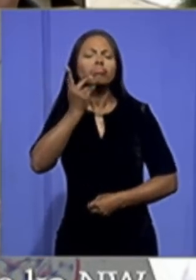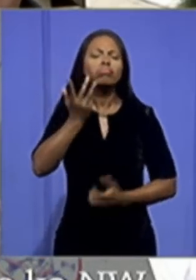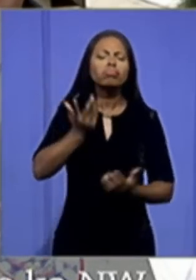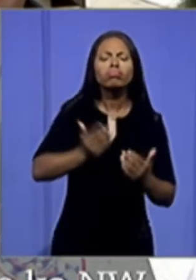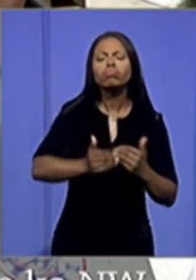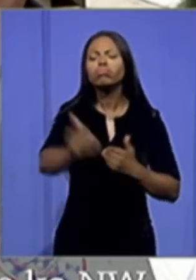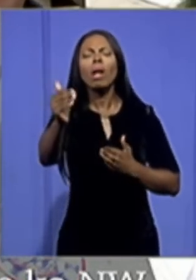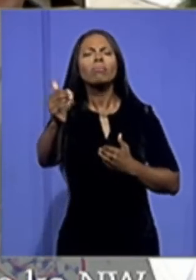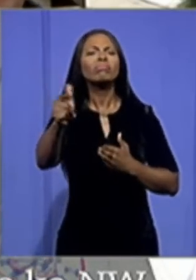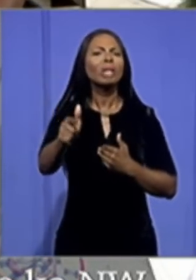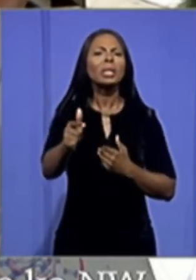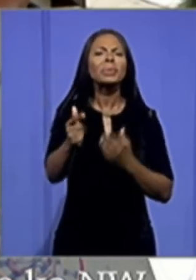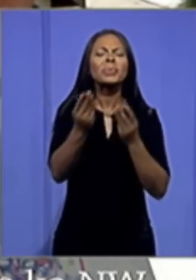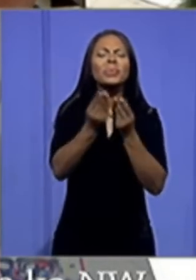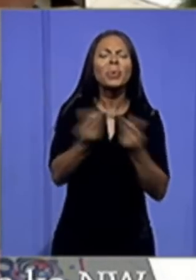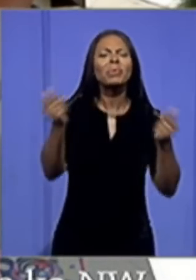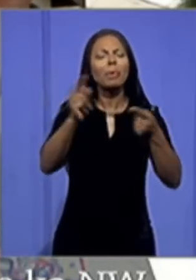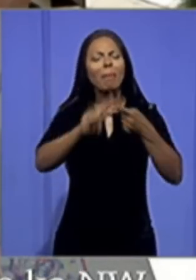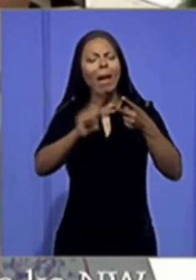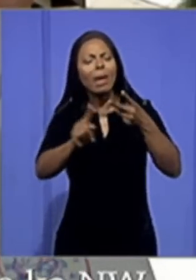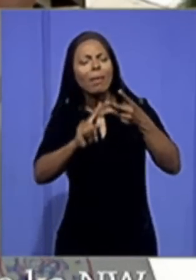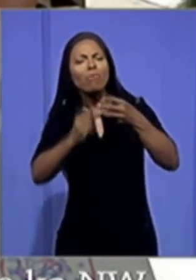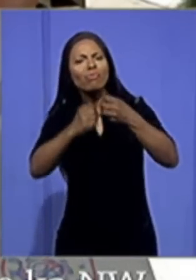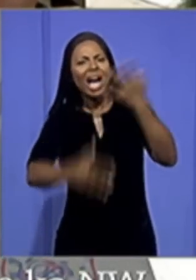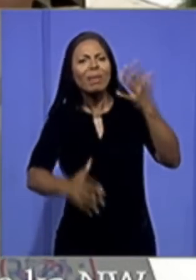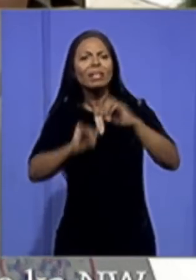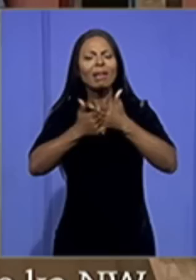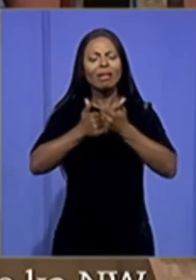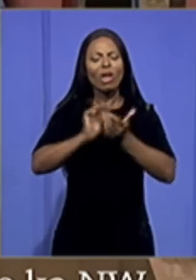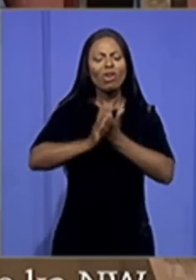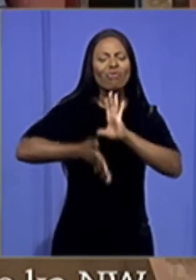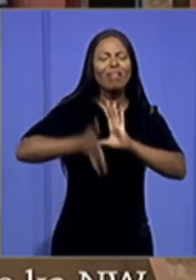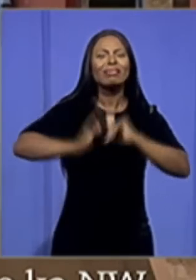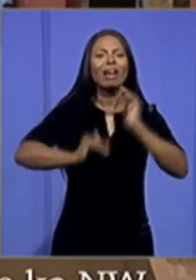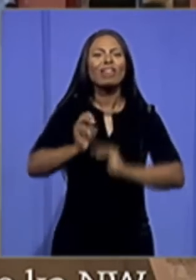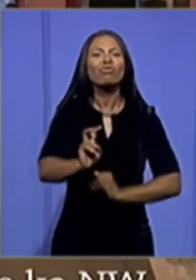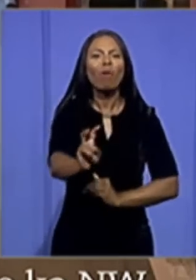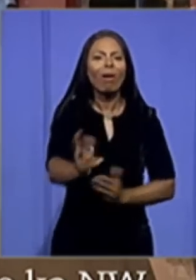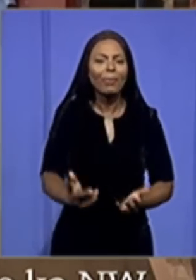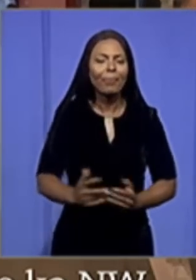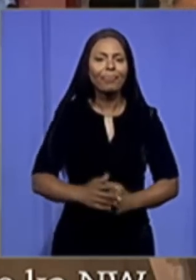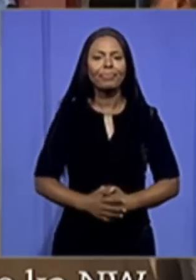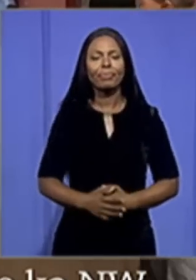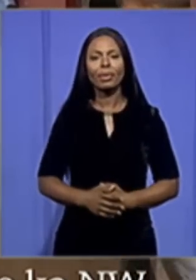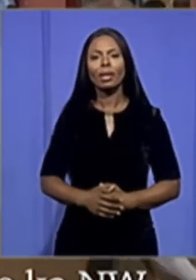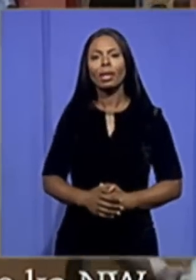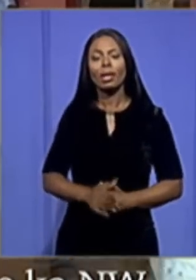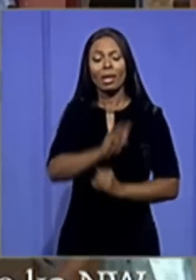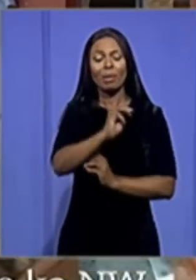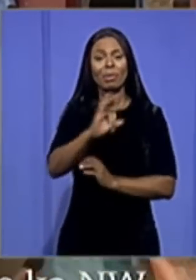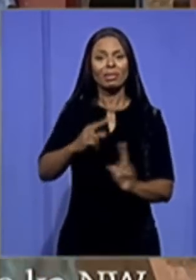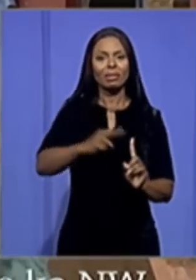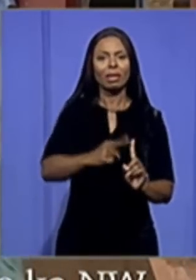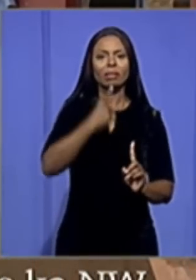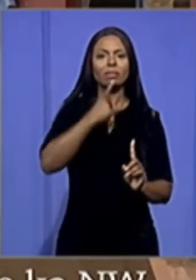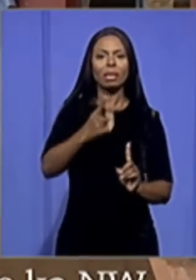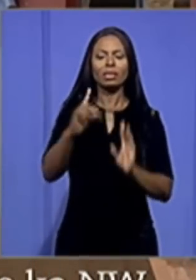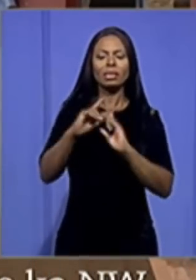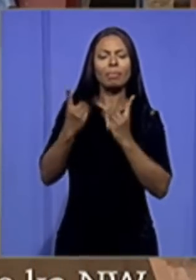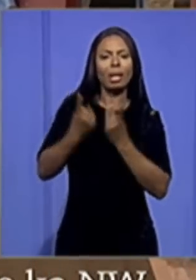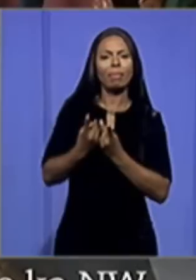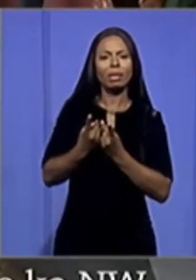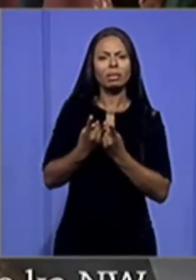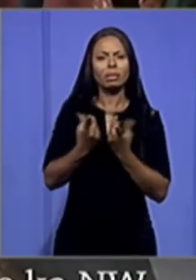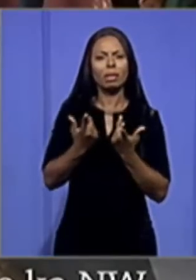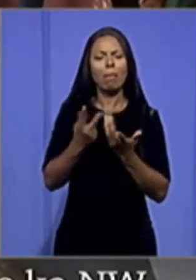ba addressa di-challenge tse leng teng tsa infrastructure. Re sa lefo mokhuduthamaga Mutsumi a re lefapha le na le maano a